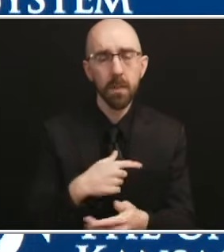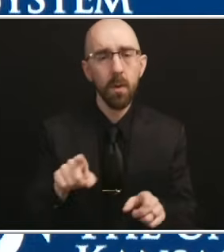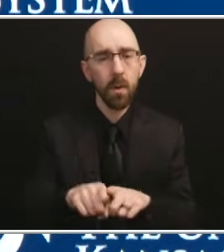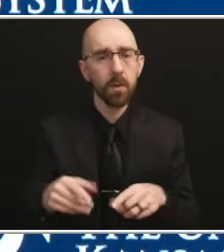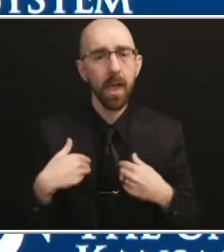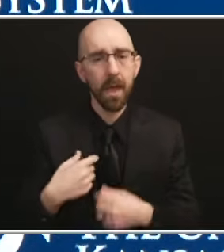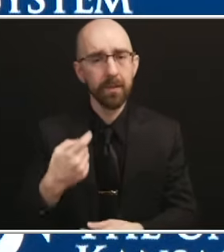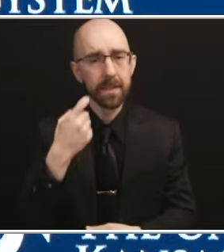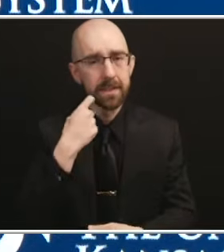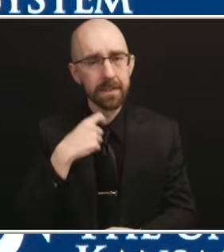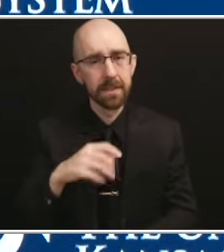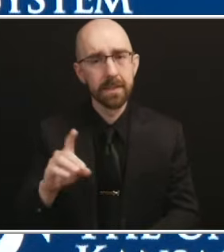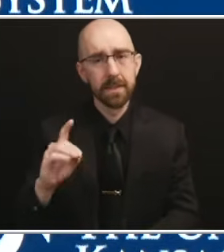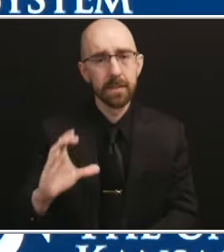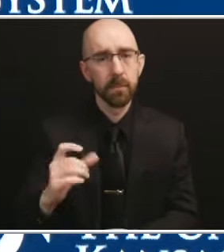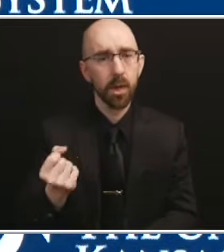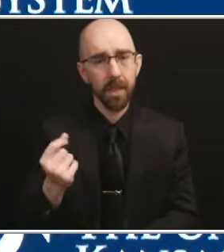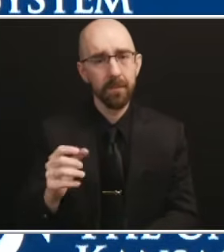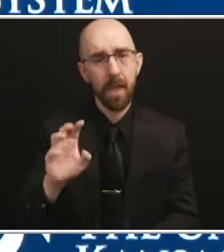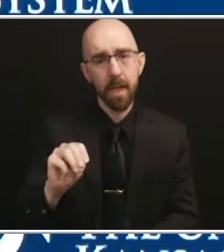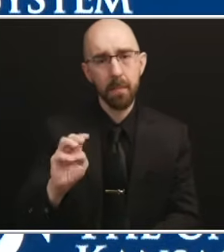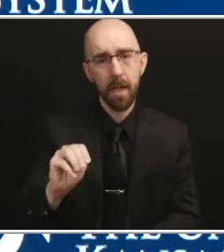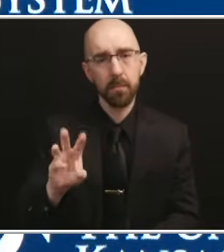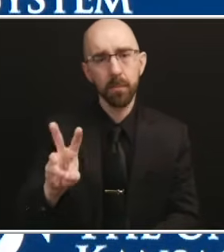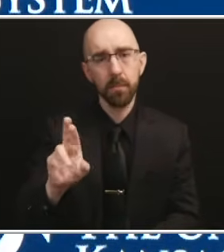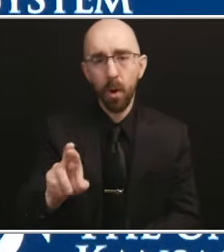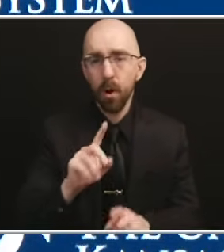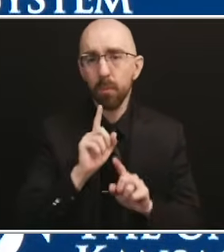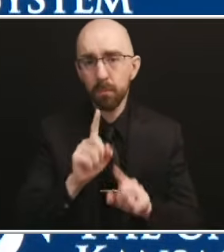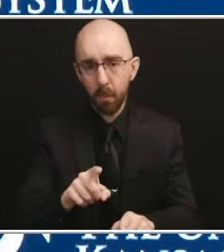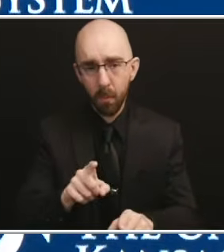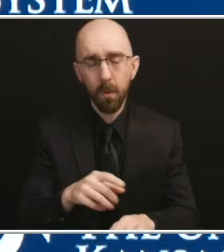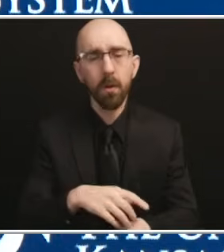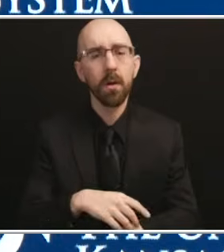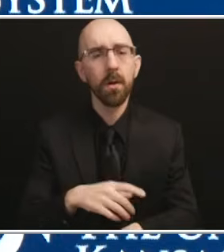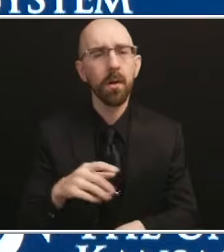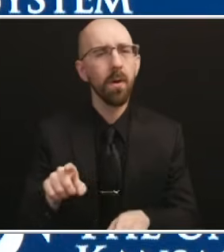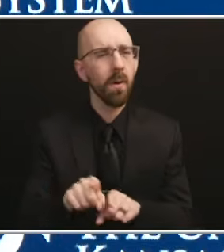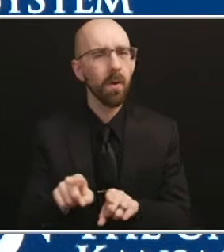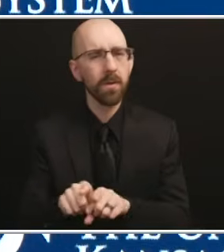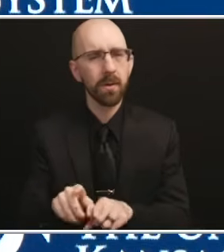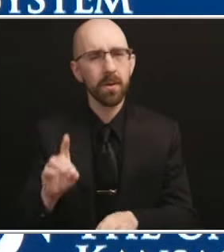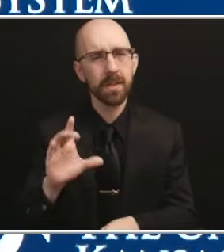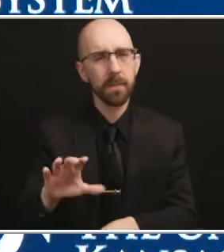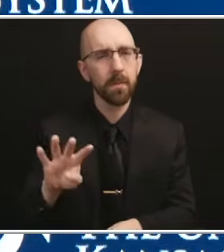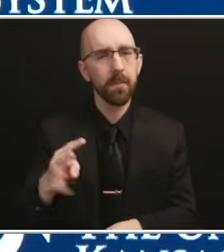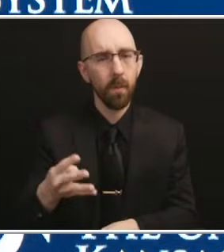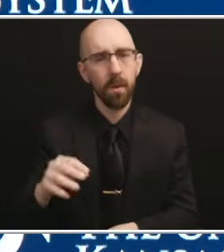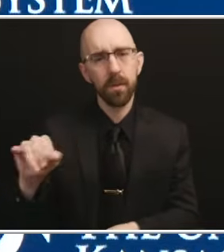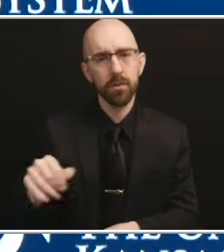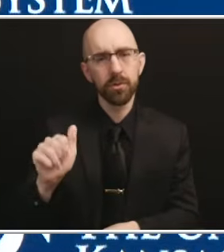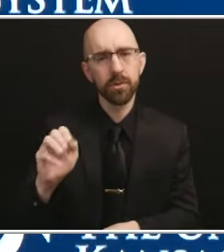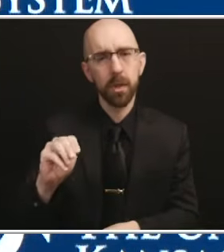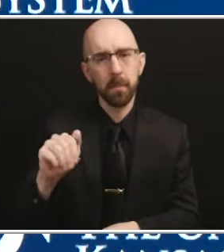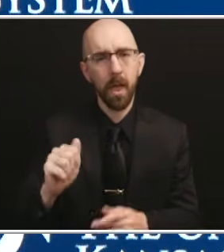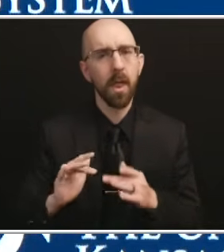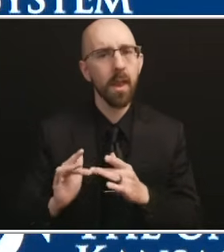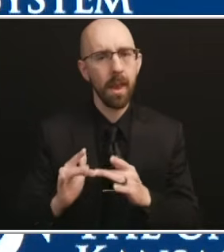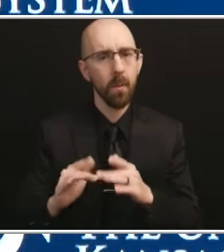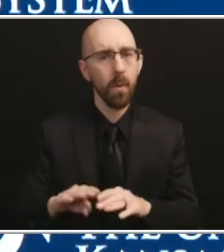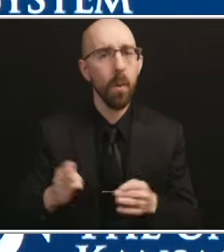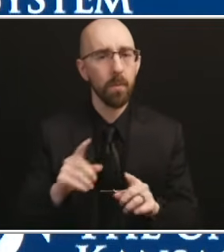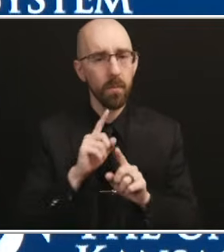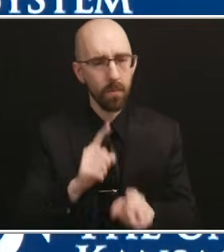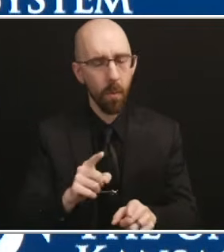December 11th MMWR report, but also a December 4th JAMA Network Open report that